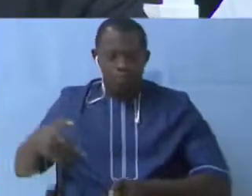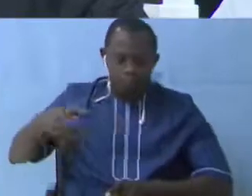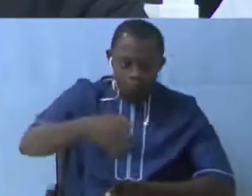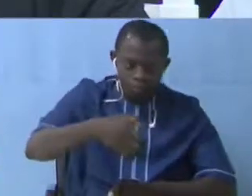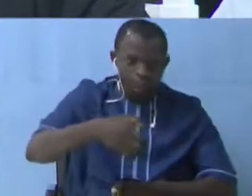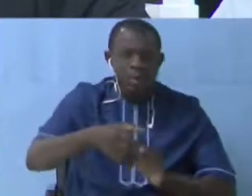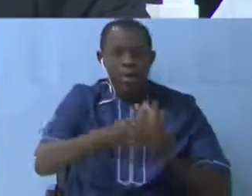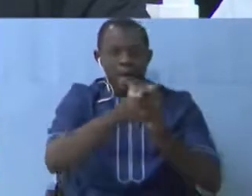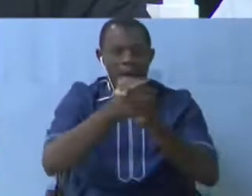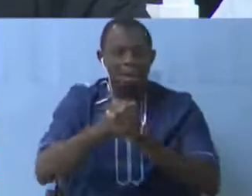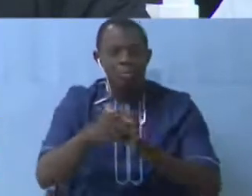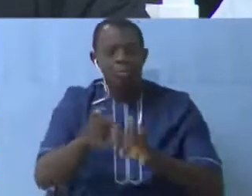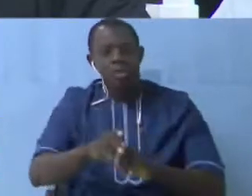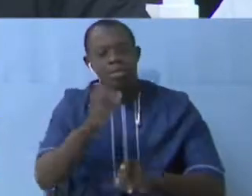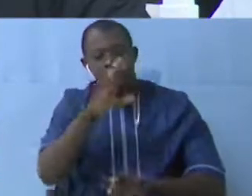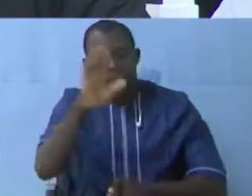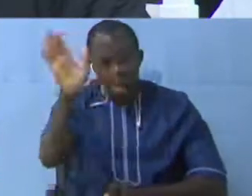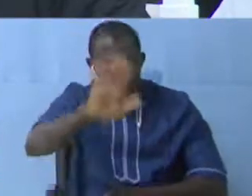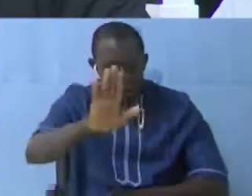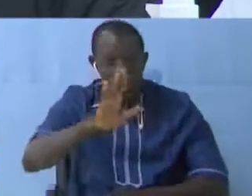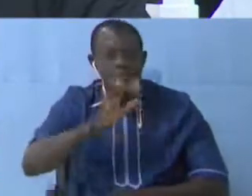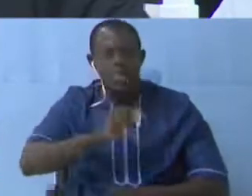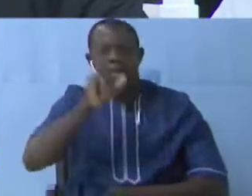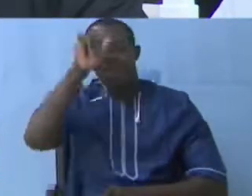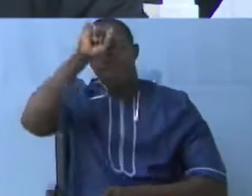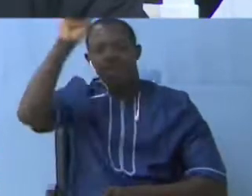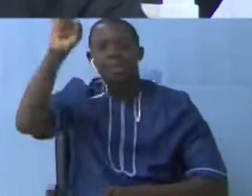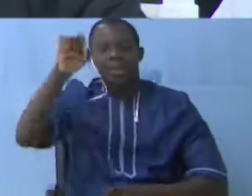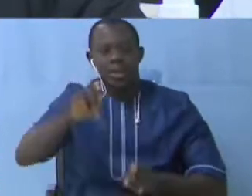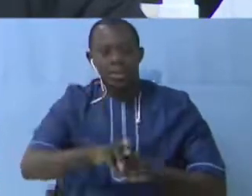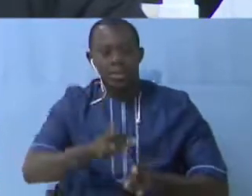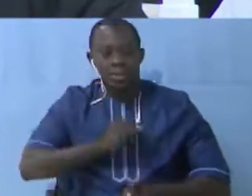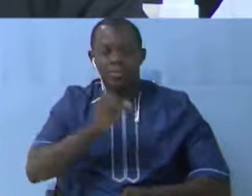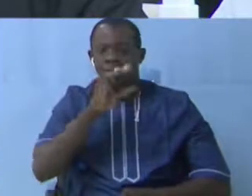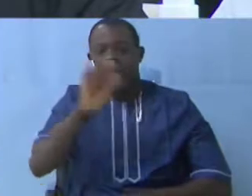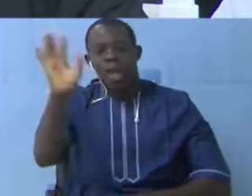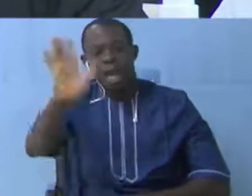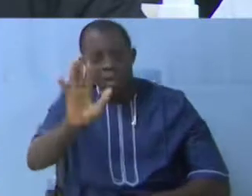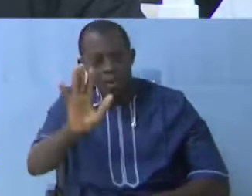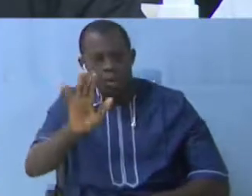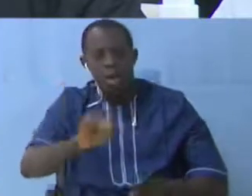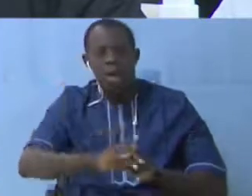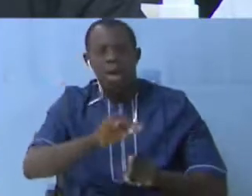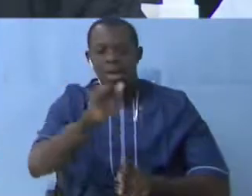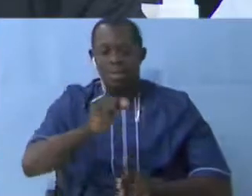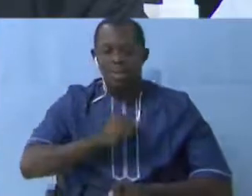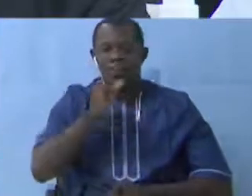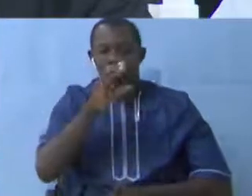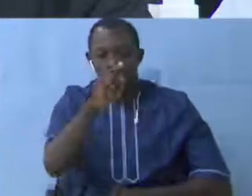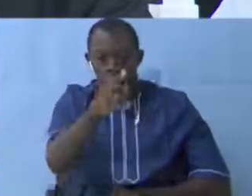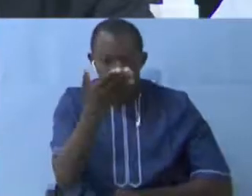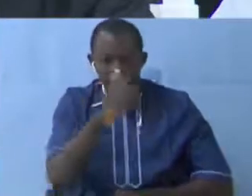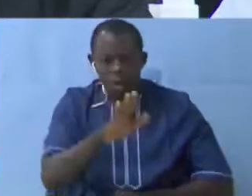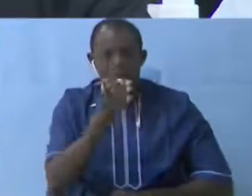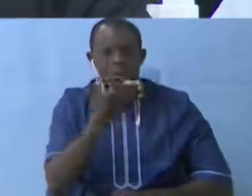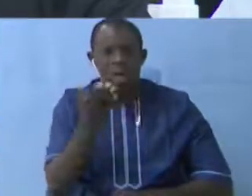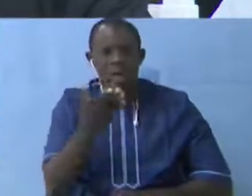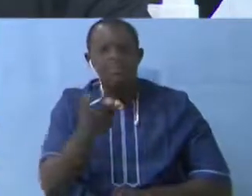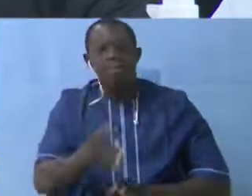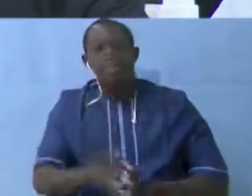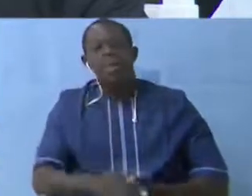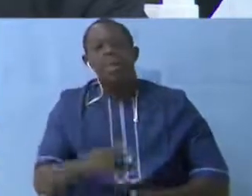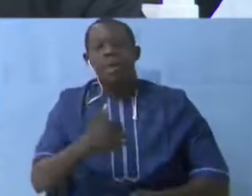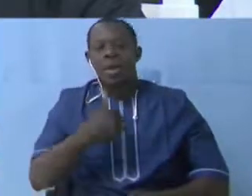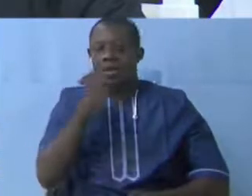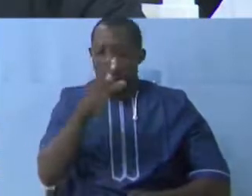Mr. President." ma jox ko loxo ne ko "Hello, Mr. President." He said, "Hello," and then he said, "Where are you from?" ci la ma ne fan nga jógee.